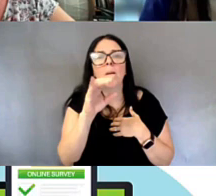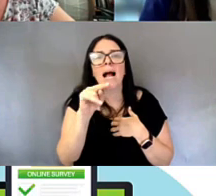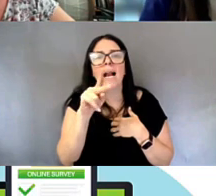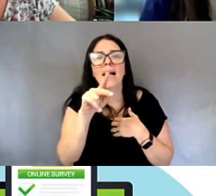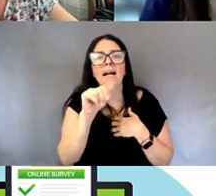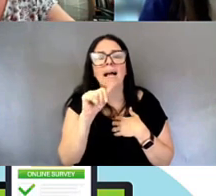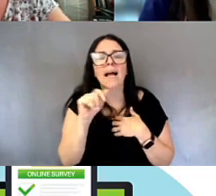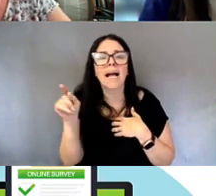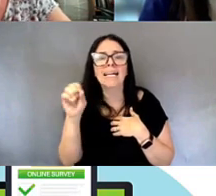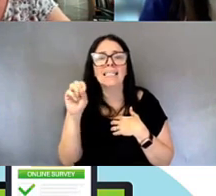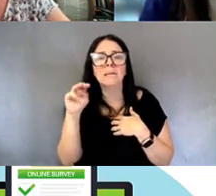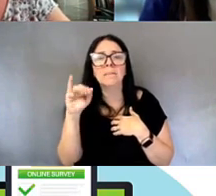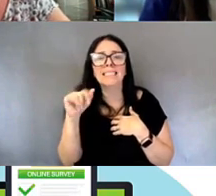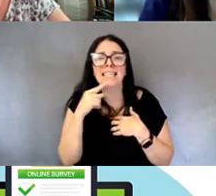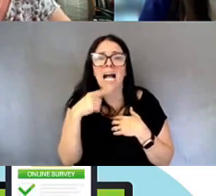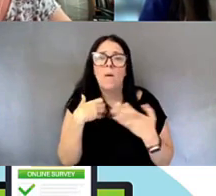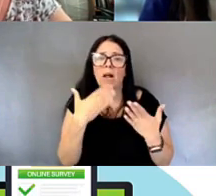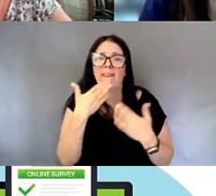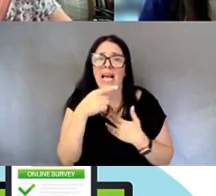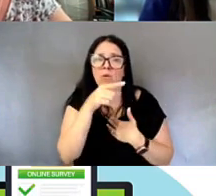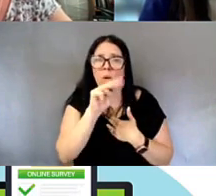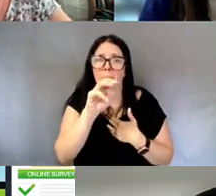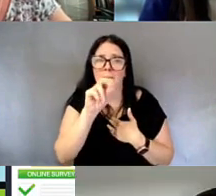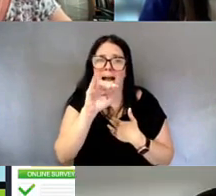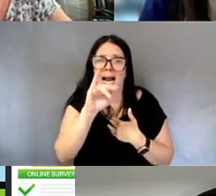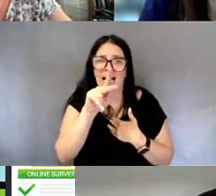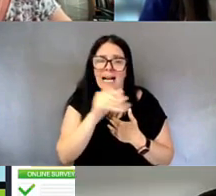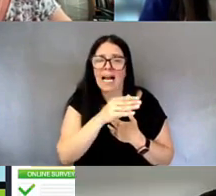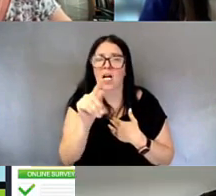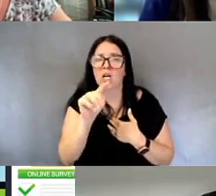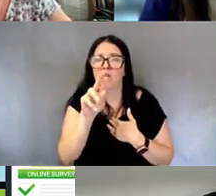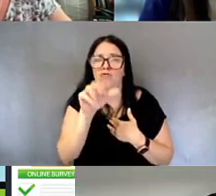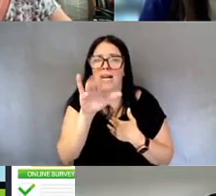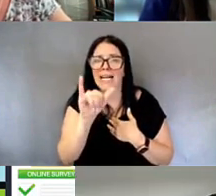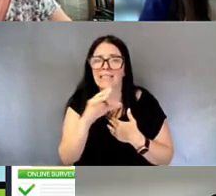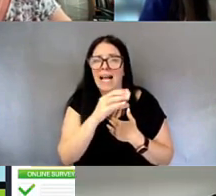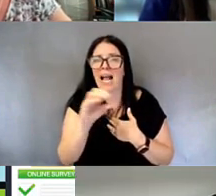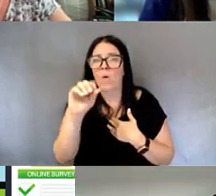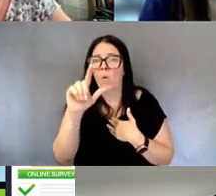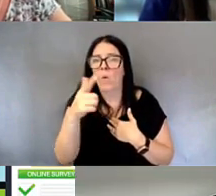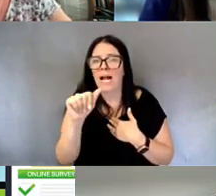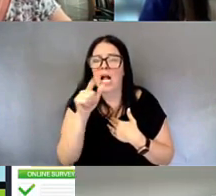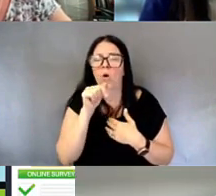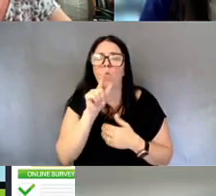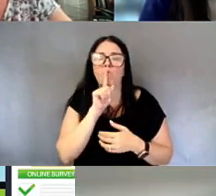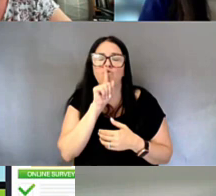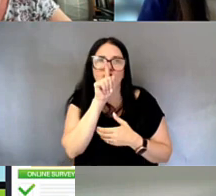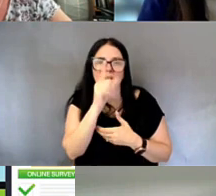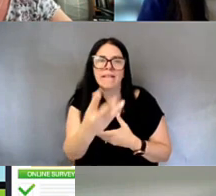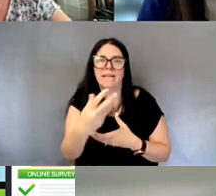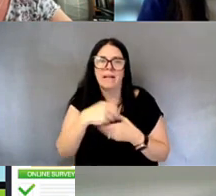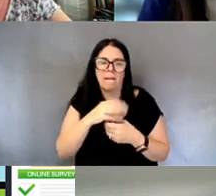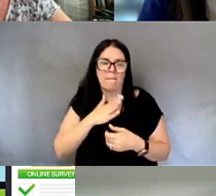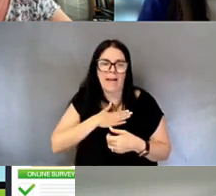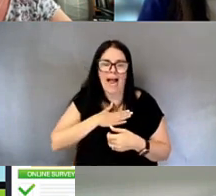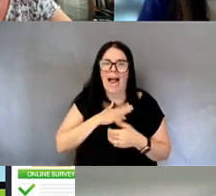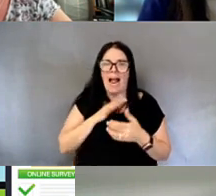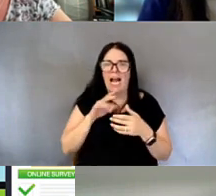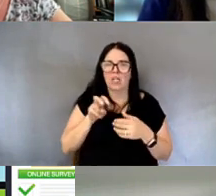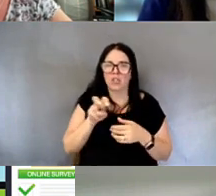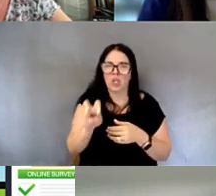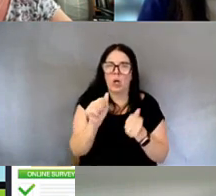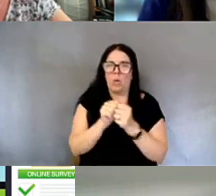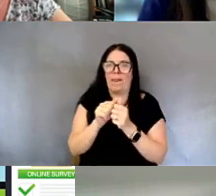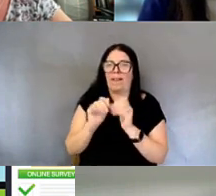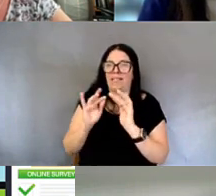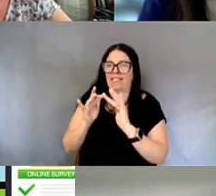ahead. I want to thank you, Monica, Tracy, and Olga, who have been an integral part of my digital upgrading journey ever since the